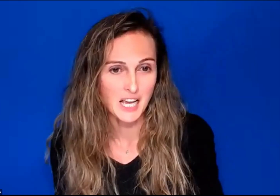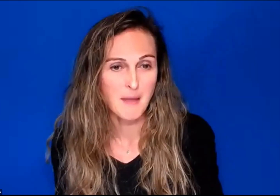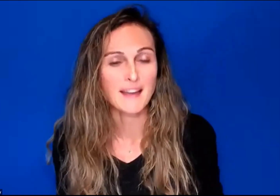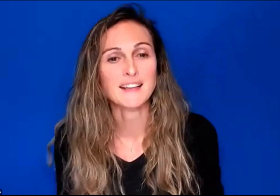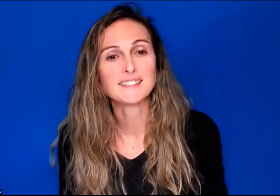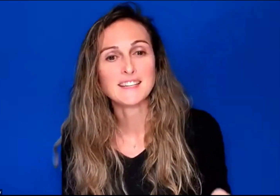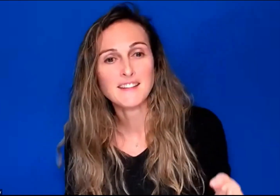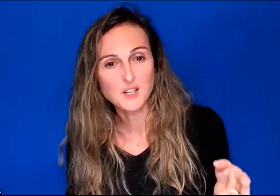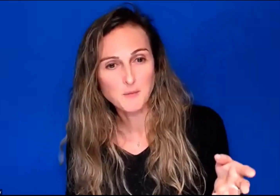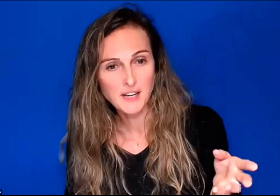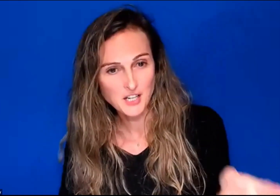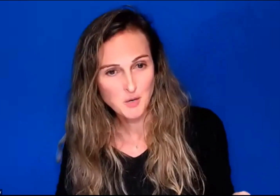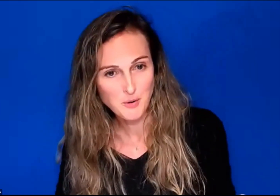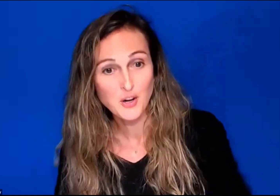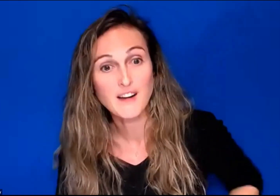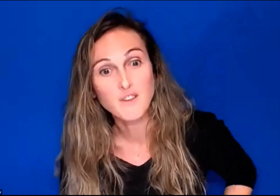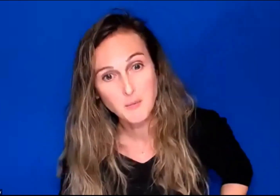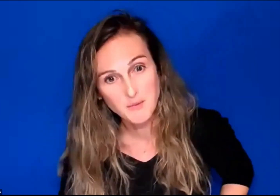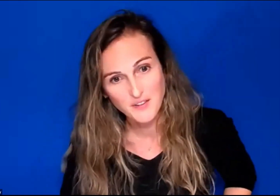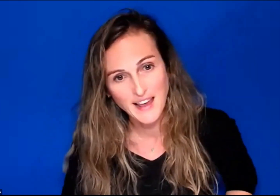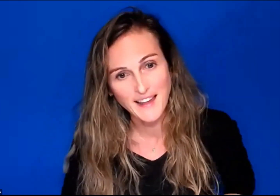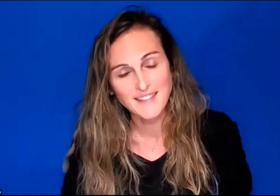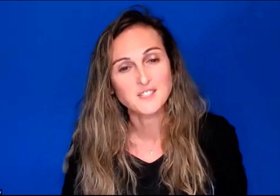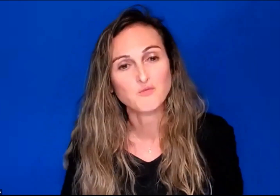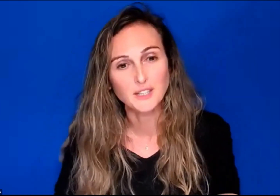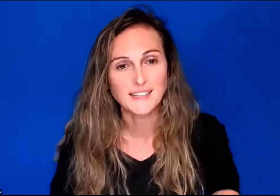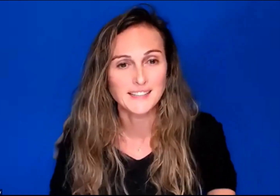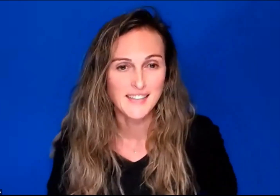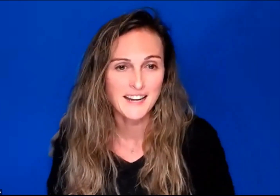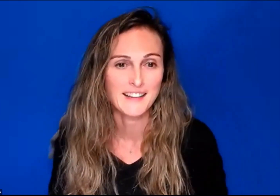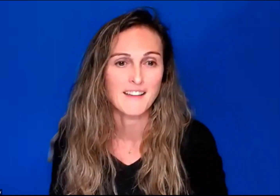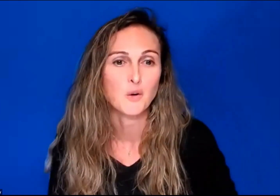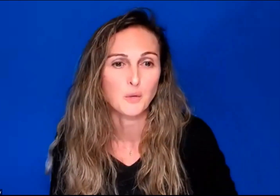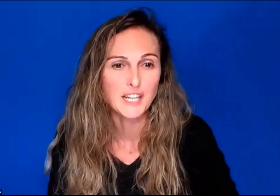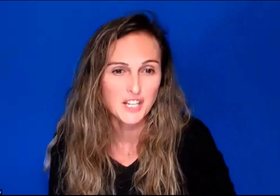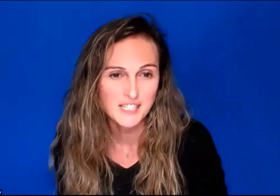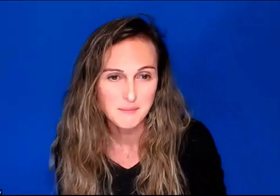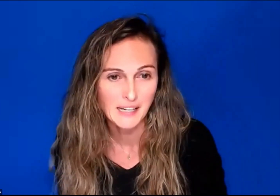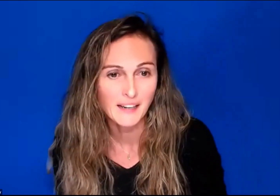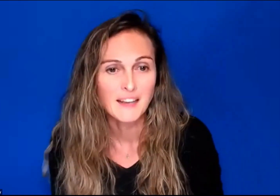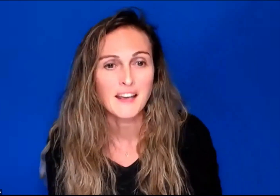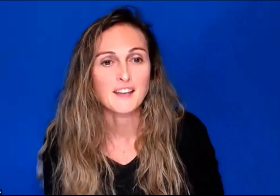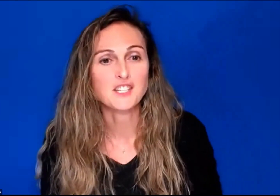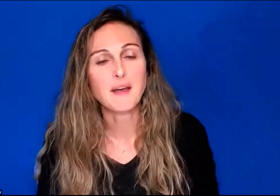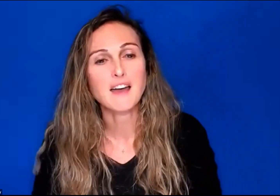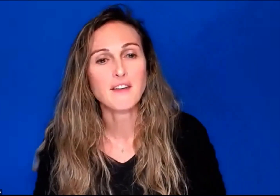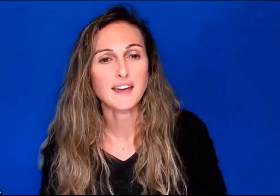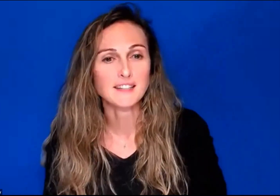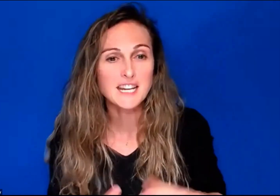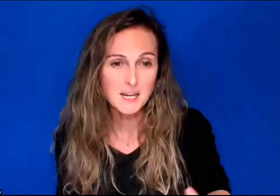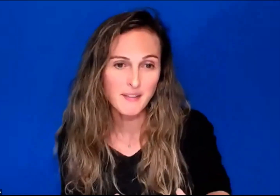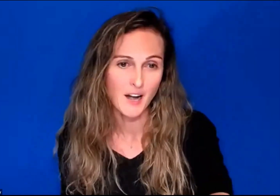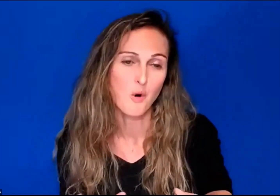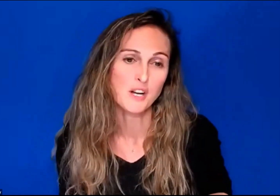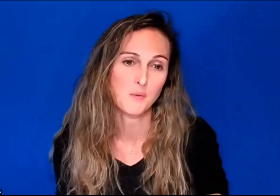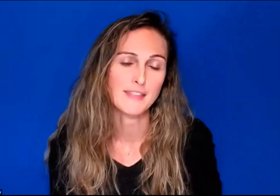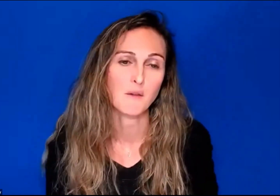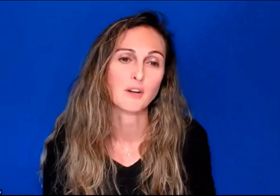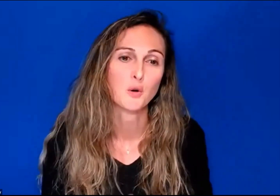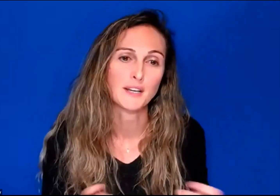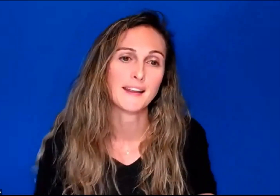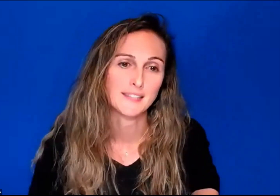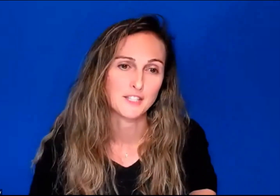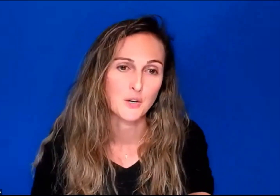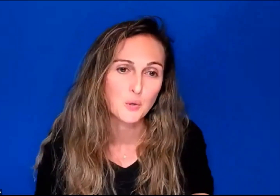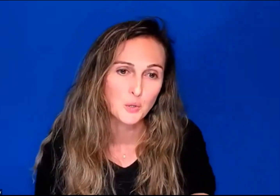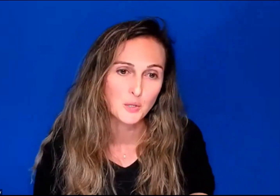and time. And I see that there's been an interpreter confirmed for that. That's really exciting. And that felt really good to me to have a team that I worked with that